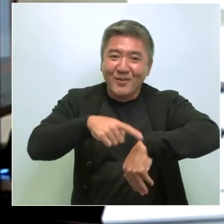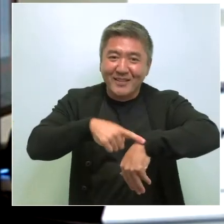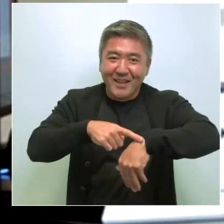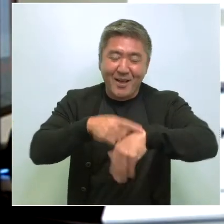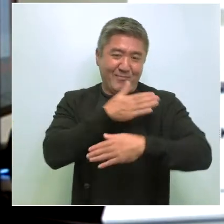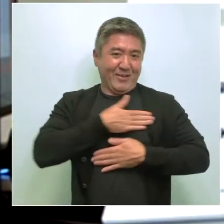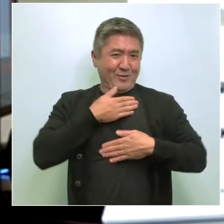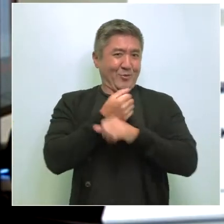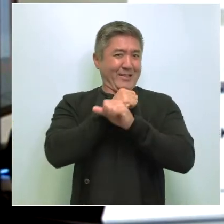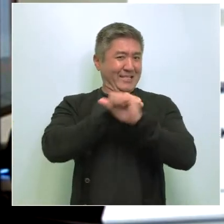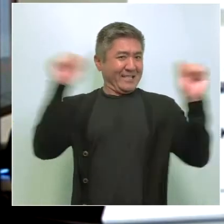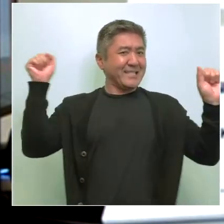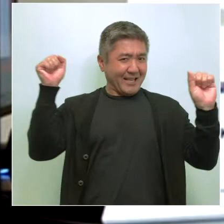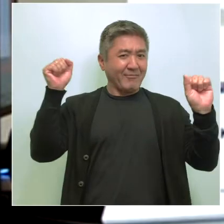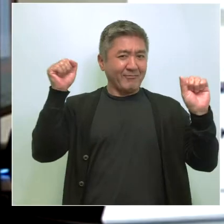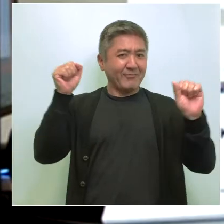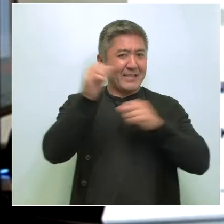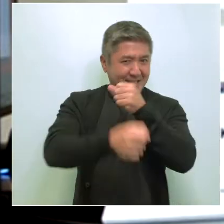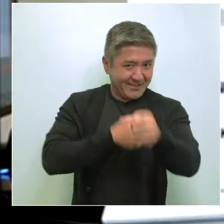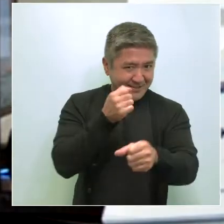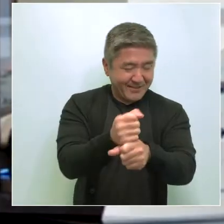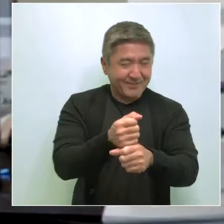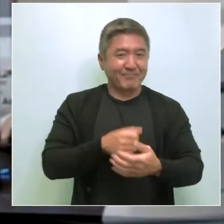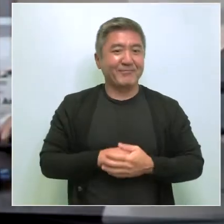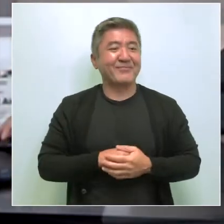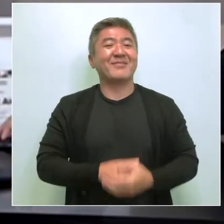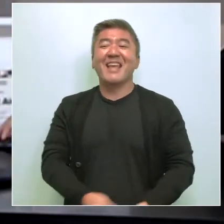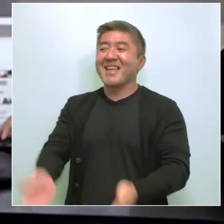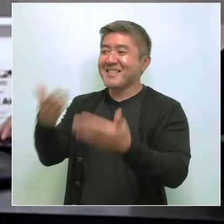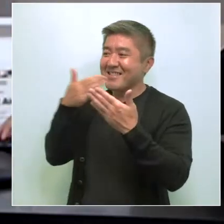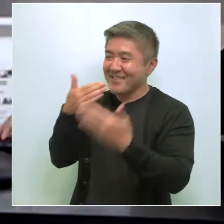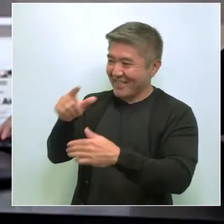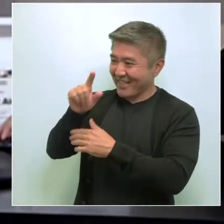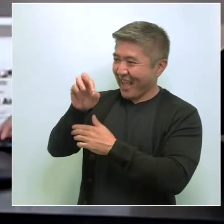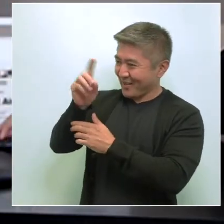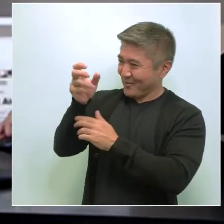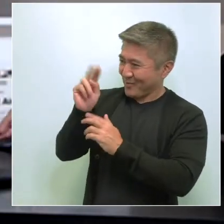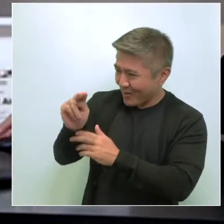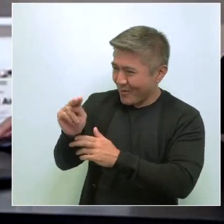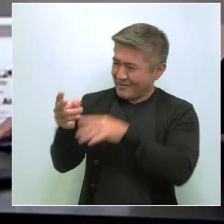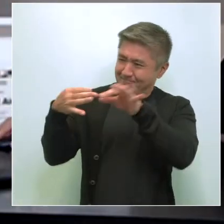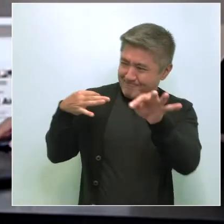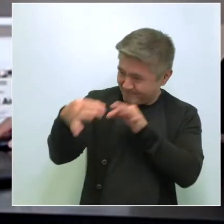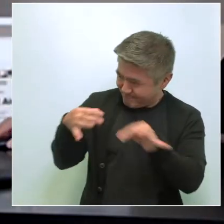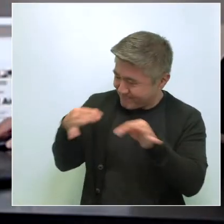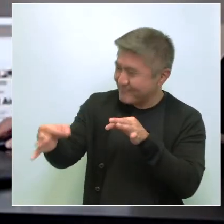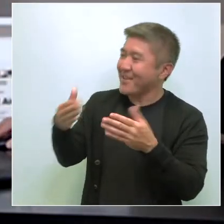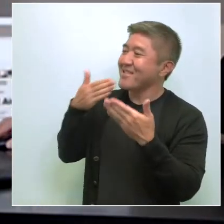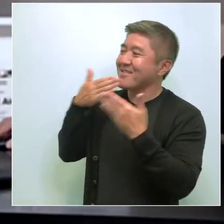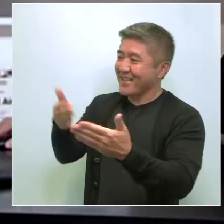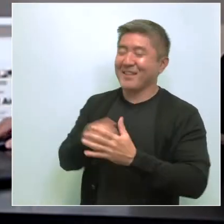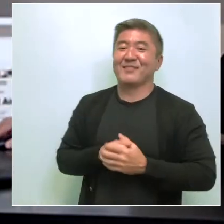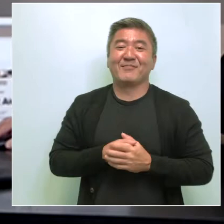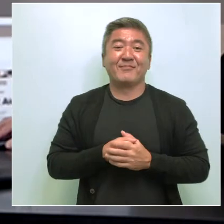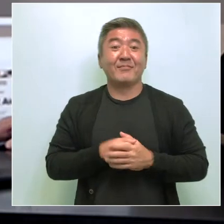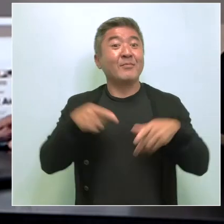time and enjoy a safe hurricane season. Mahalo, Gordon, for joining us and for sharing your